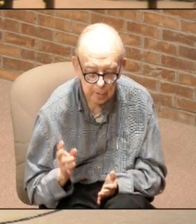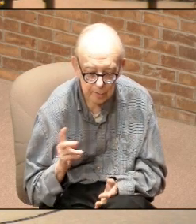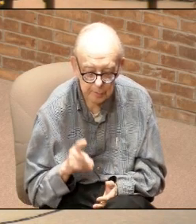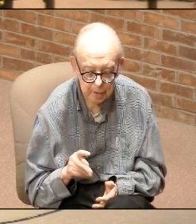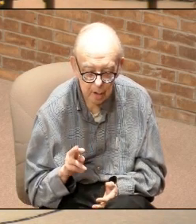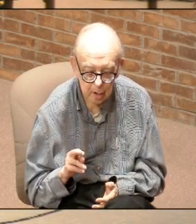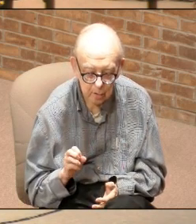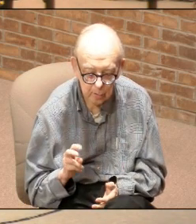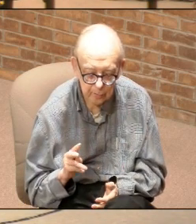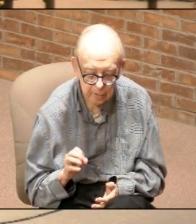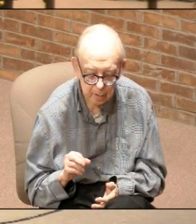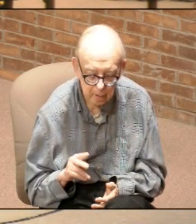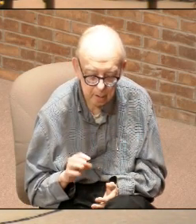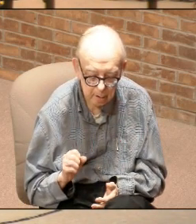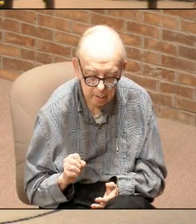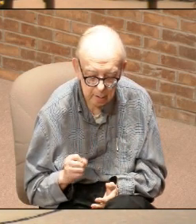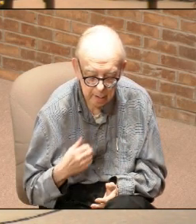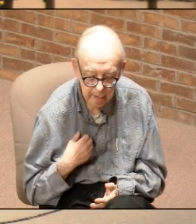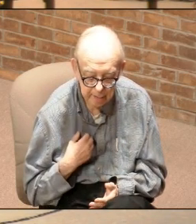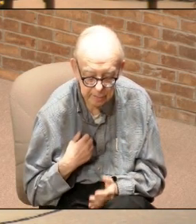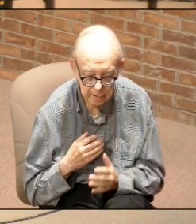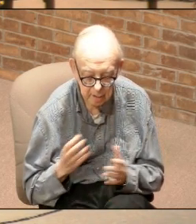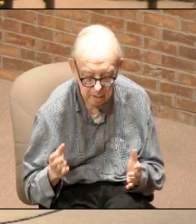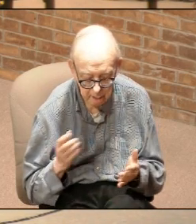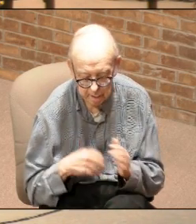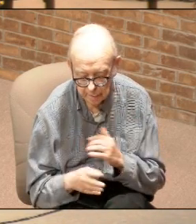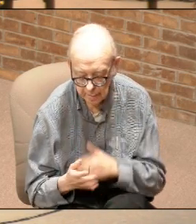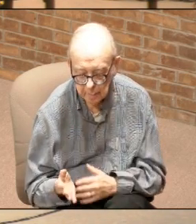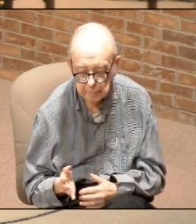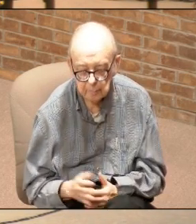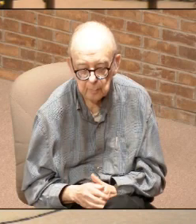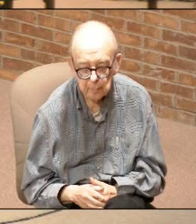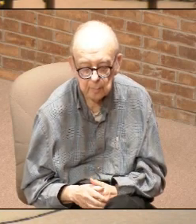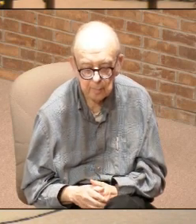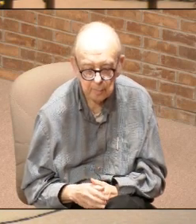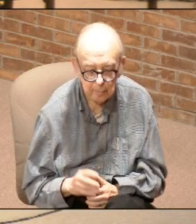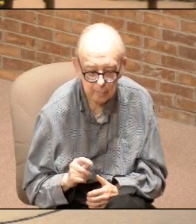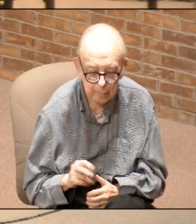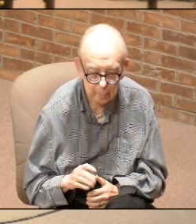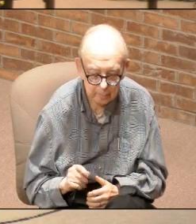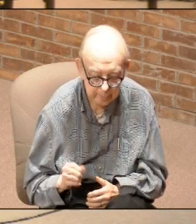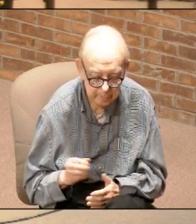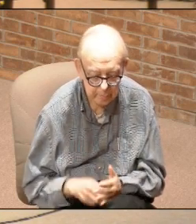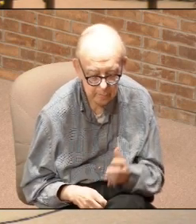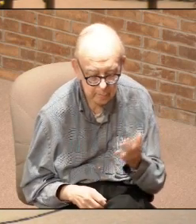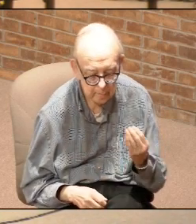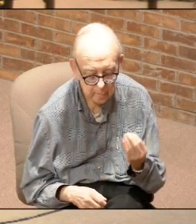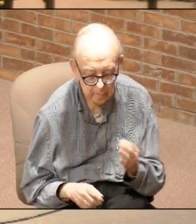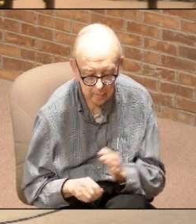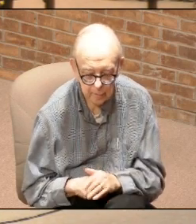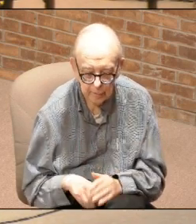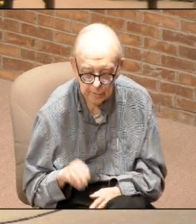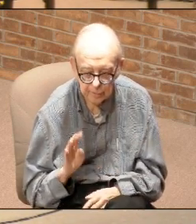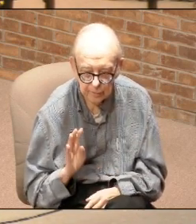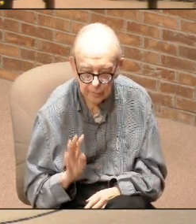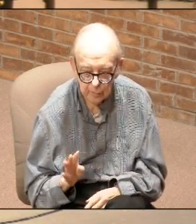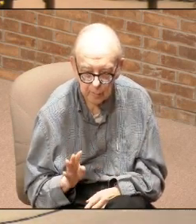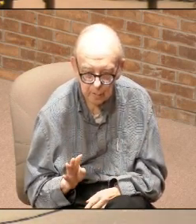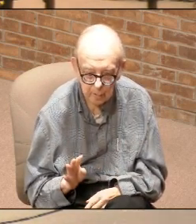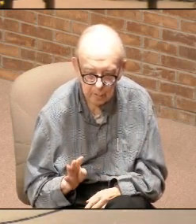good it has a lot in there proverbs chapter 14 and verse number four